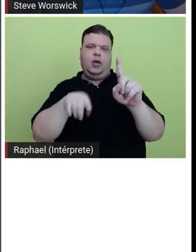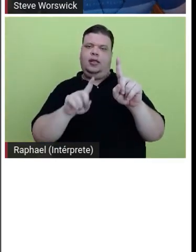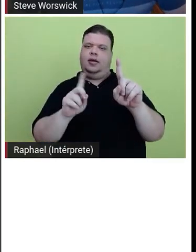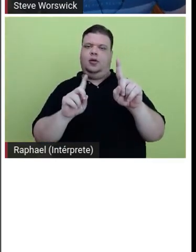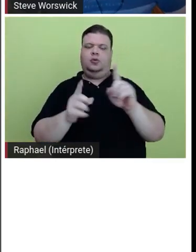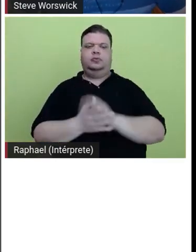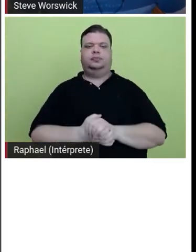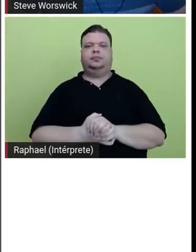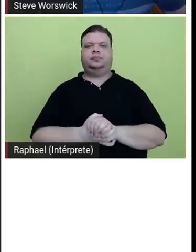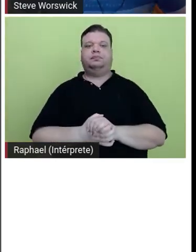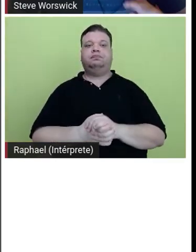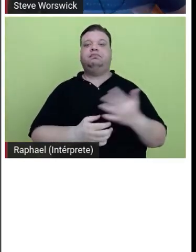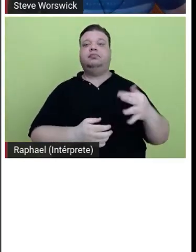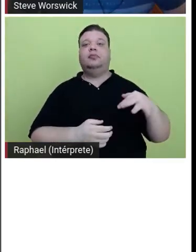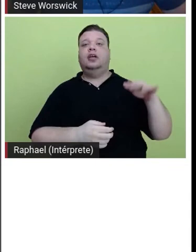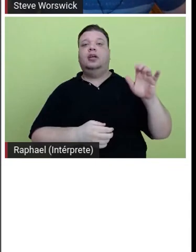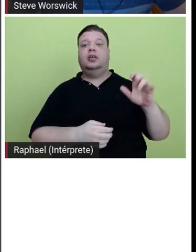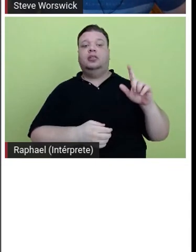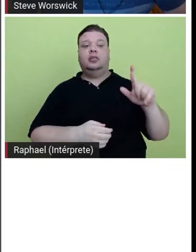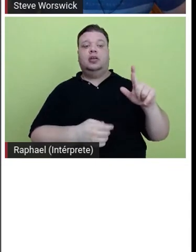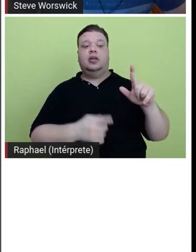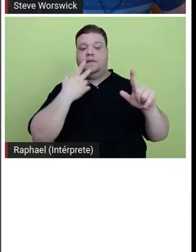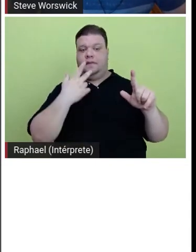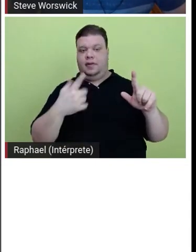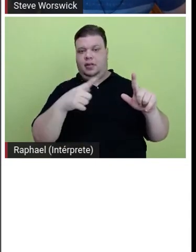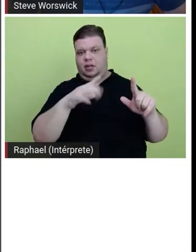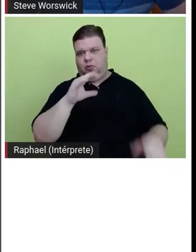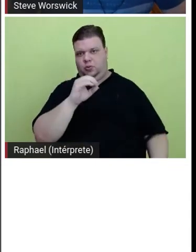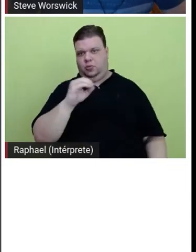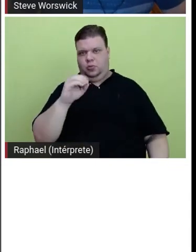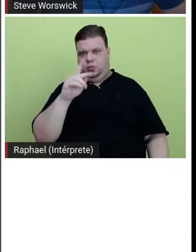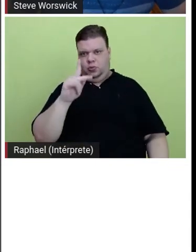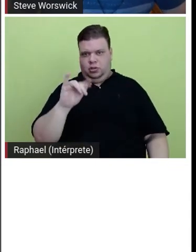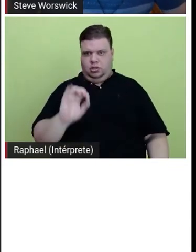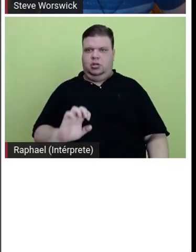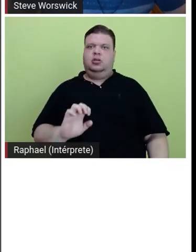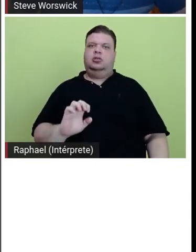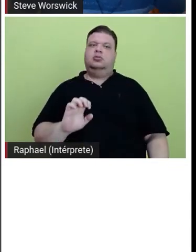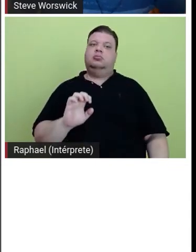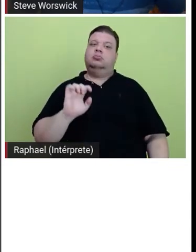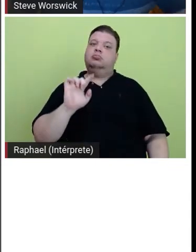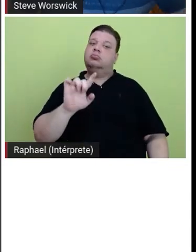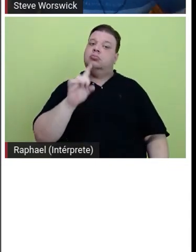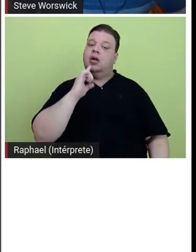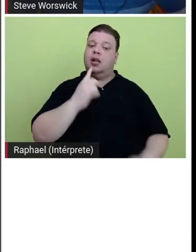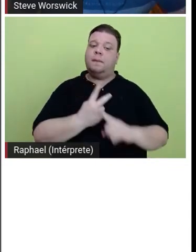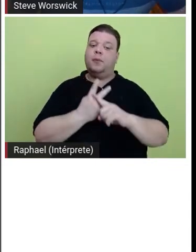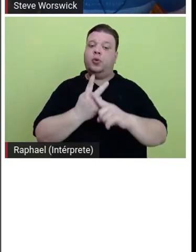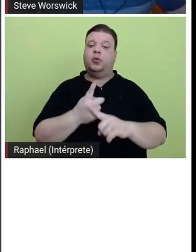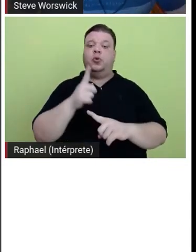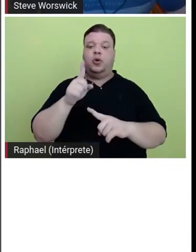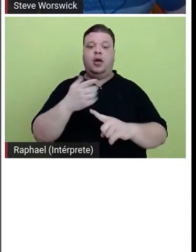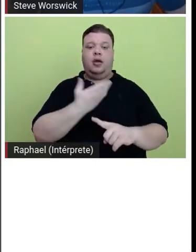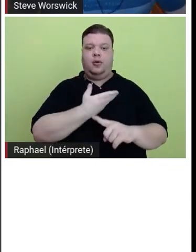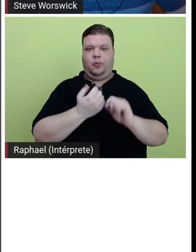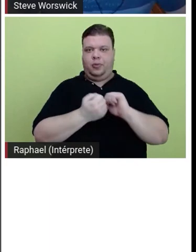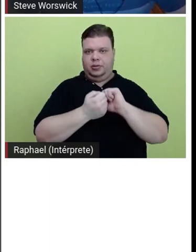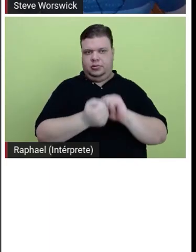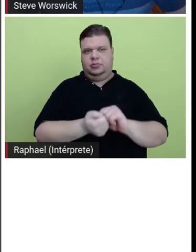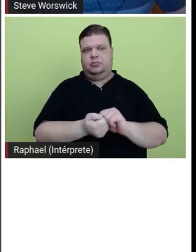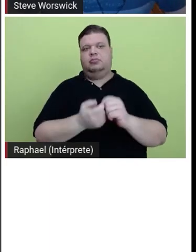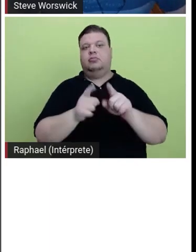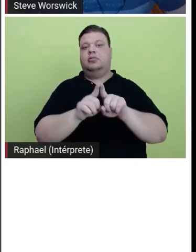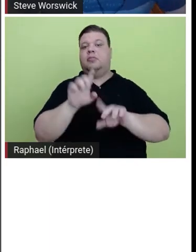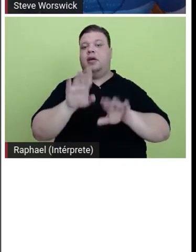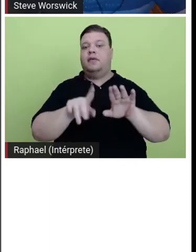like you a lot too. So it gets them straight into the friend zone. And I don't want to kind of encourage